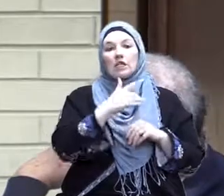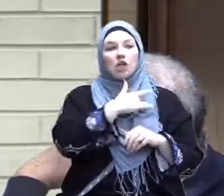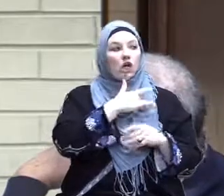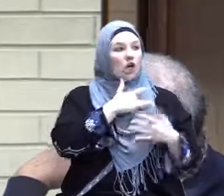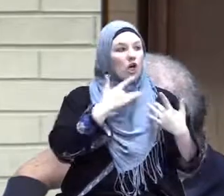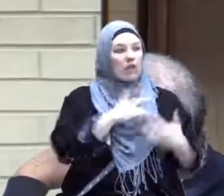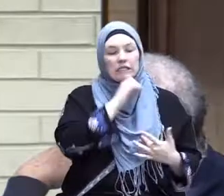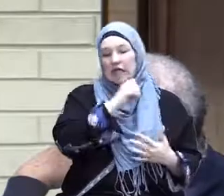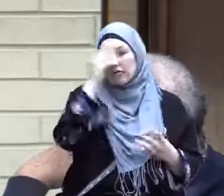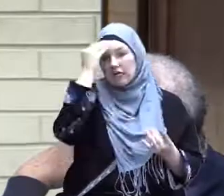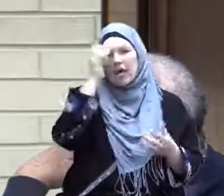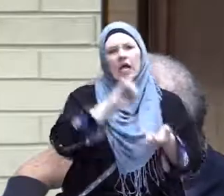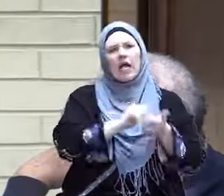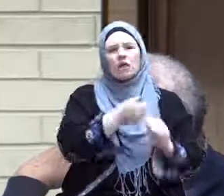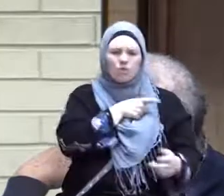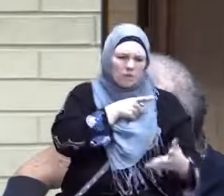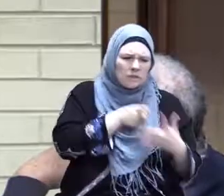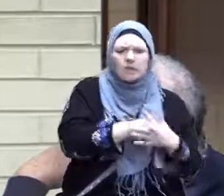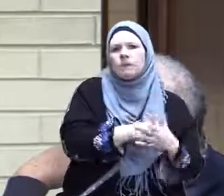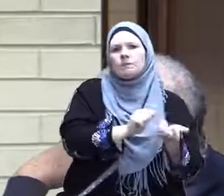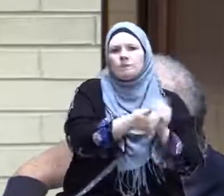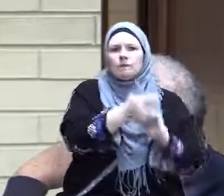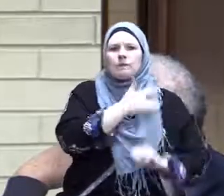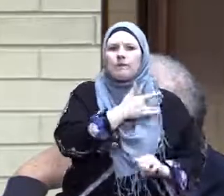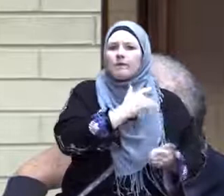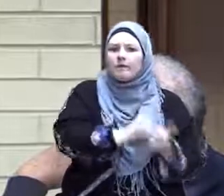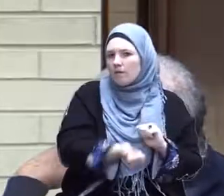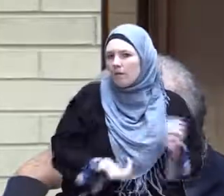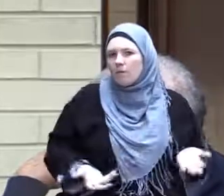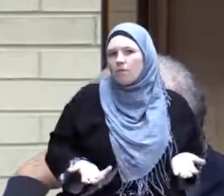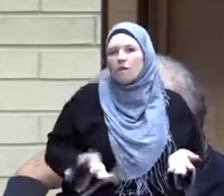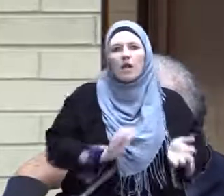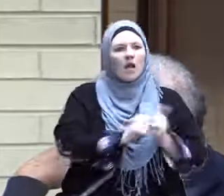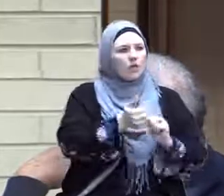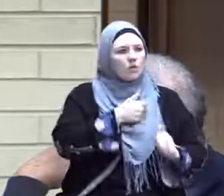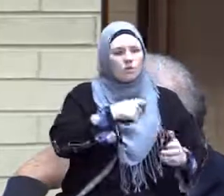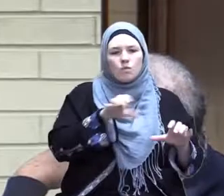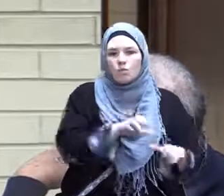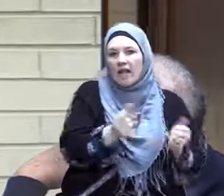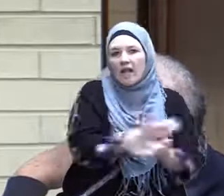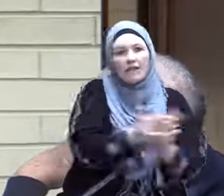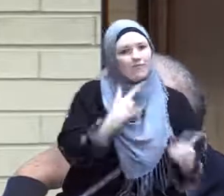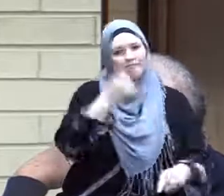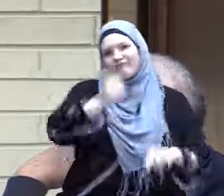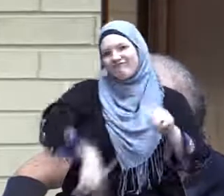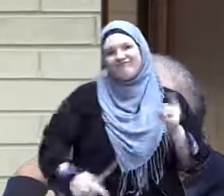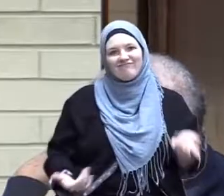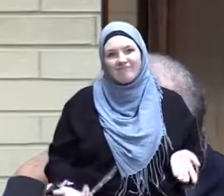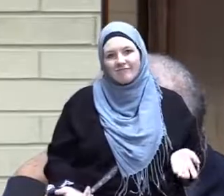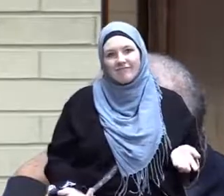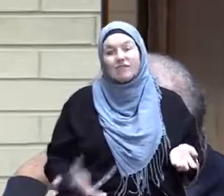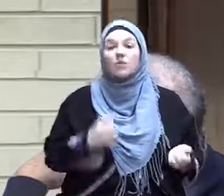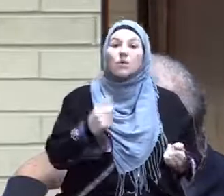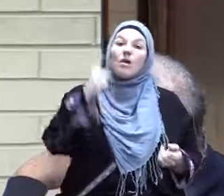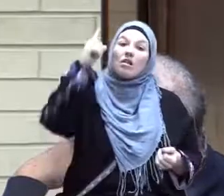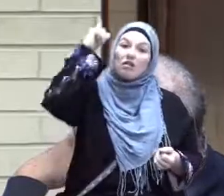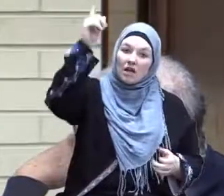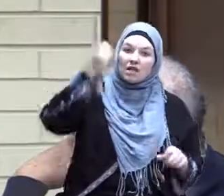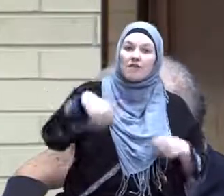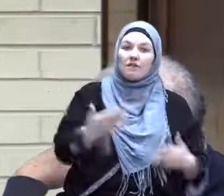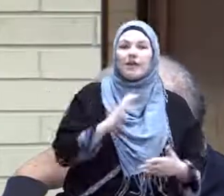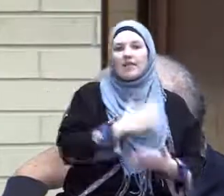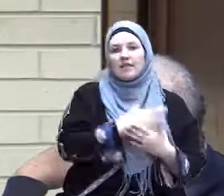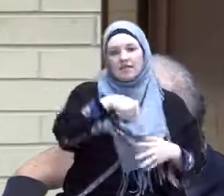think, how do you penetrate to him? How do you get anything to him? You couldn't. So Allah subhanahu wa ta'ala is giving us